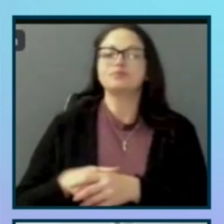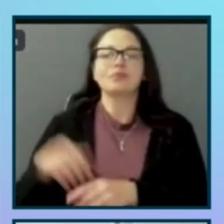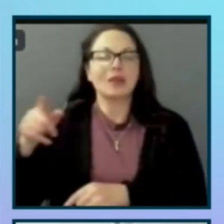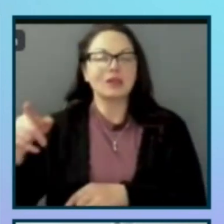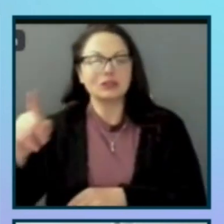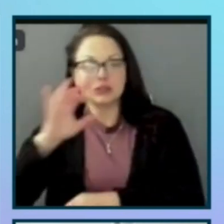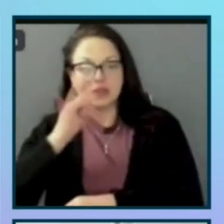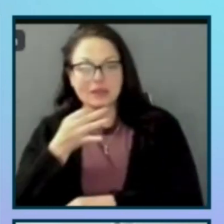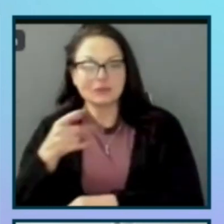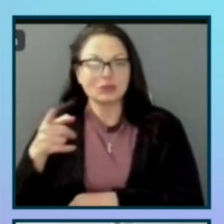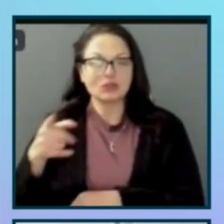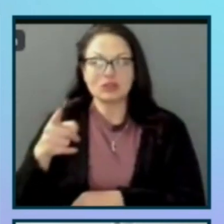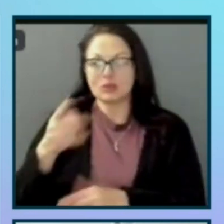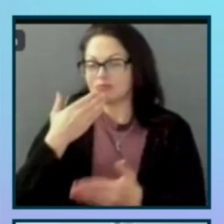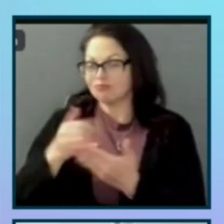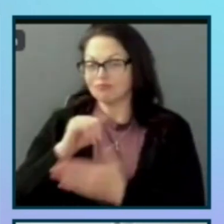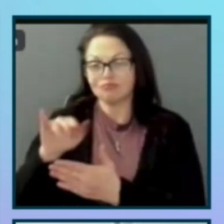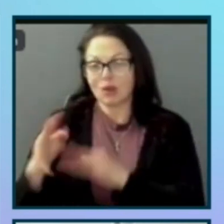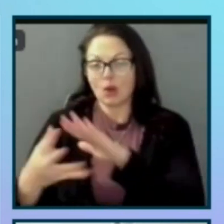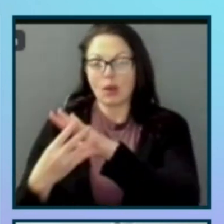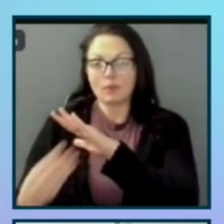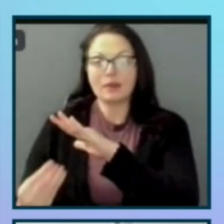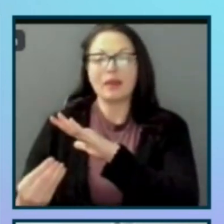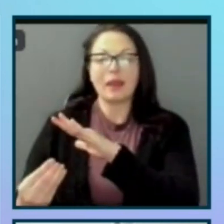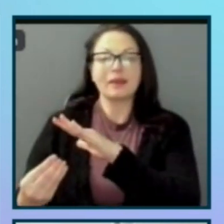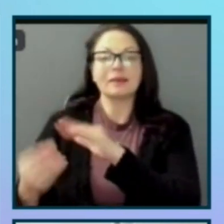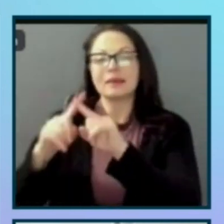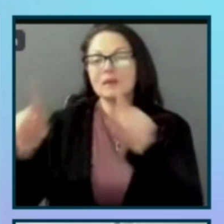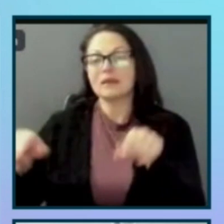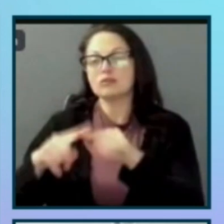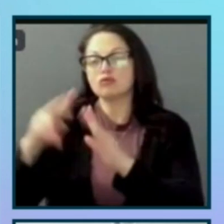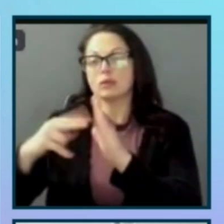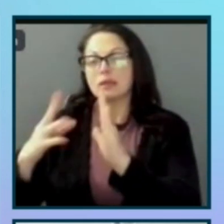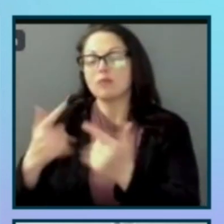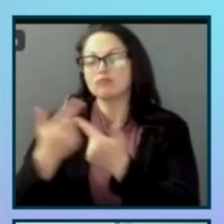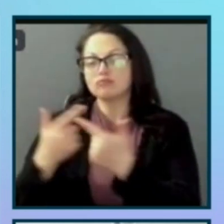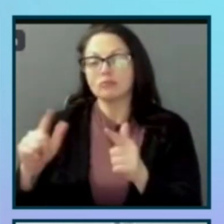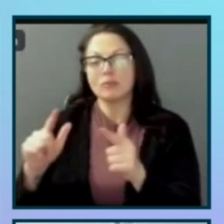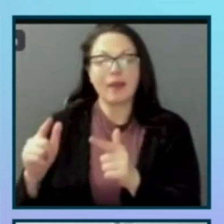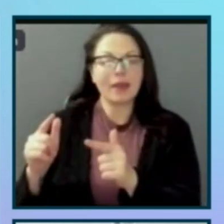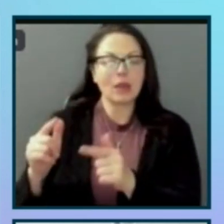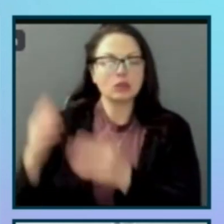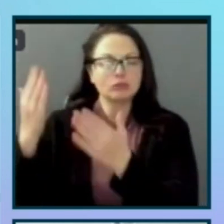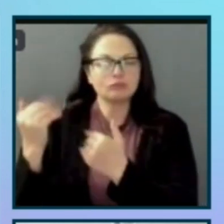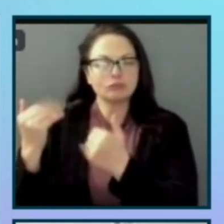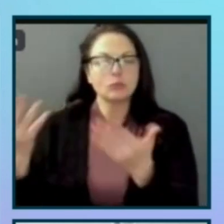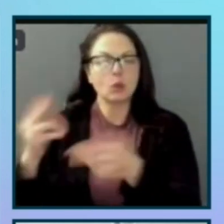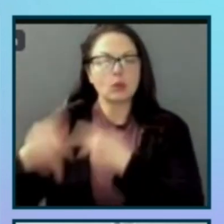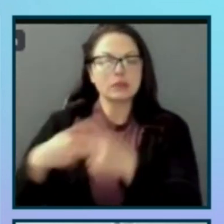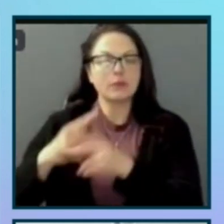to do a really great job replicating the screen reader language and also anticipating what kinds of commands participants might ask